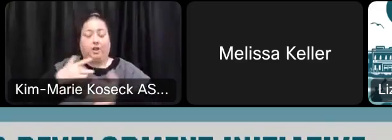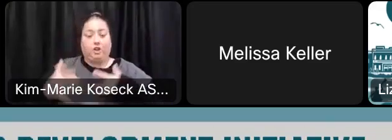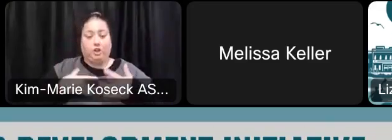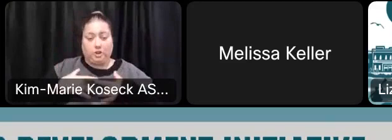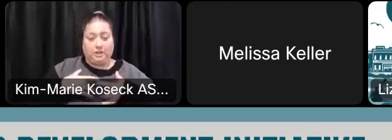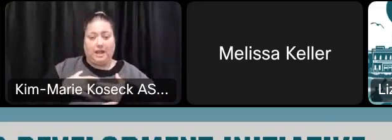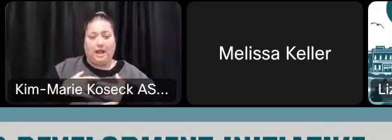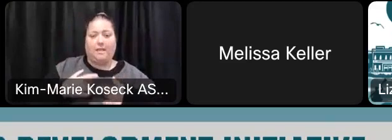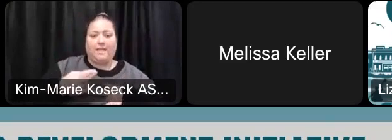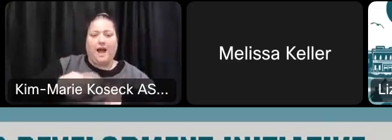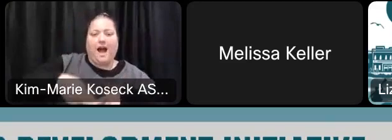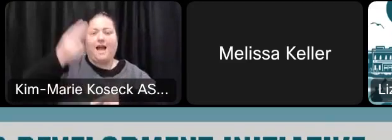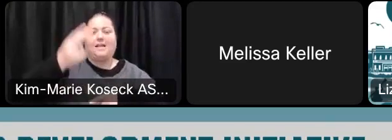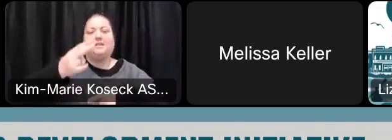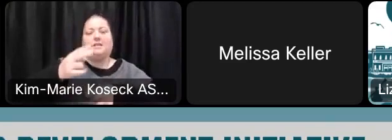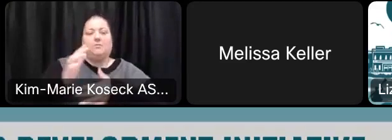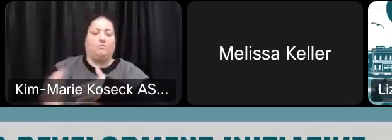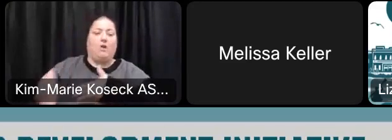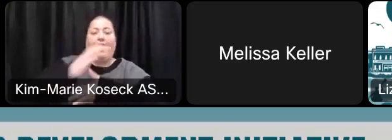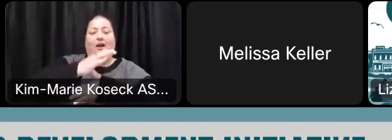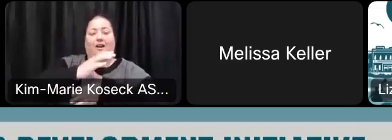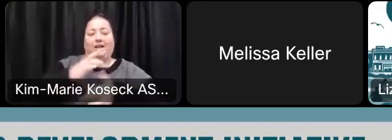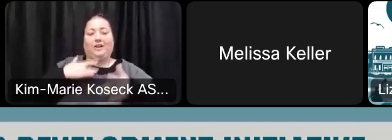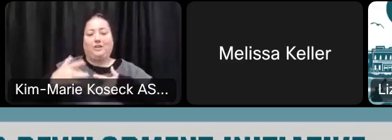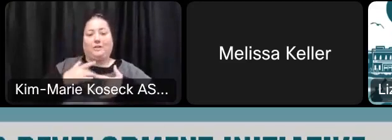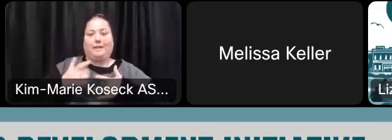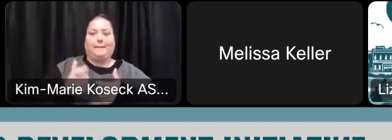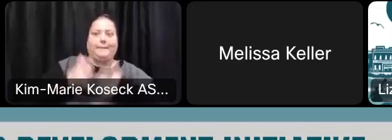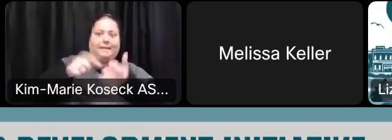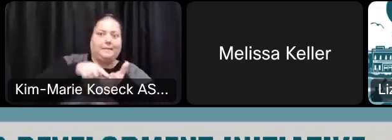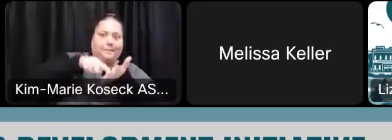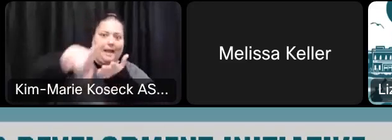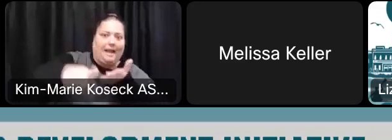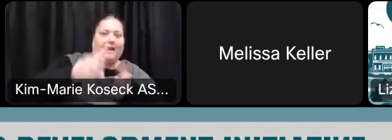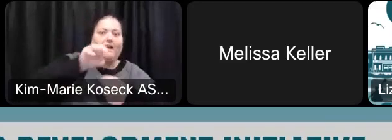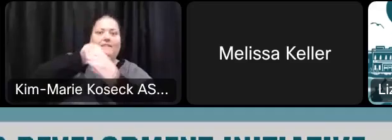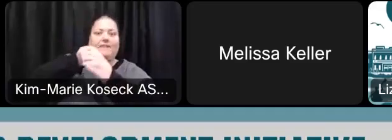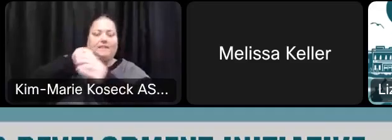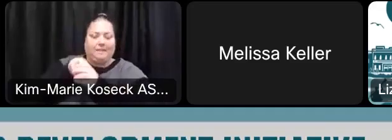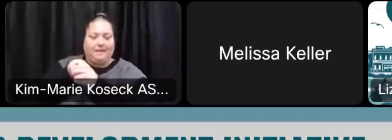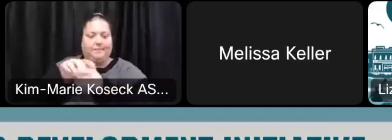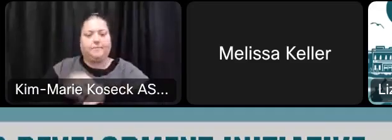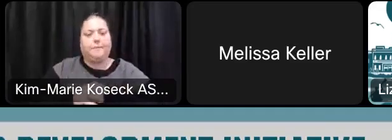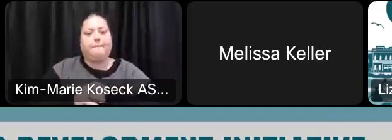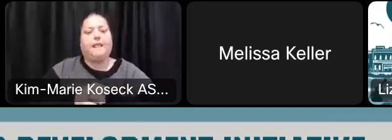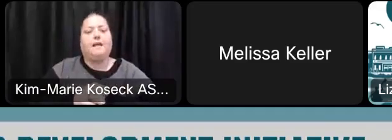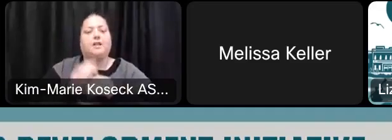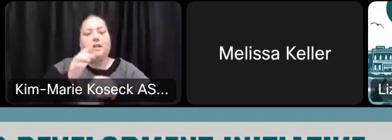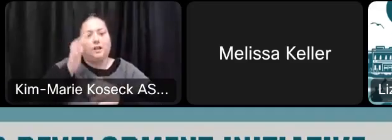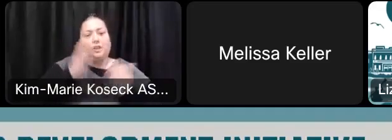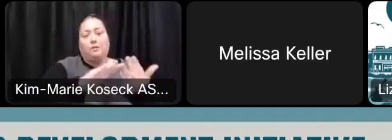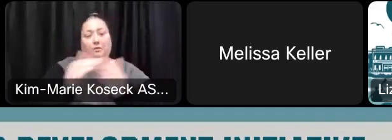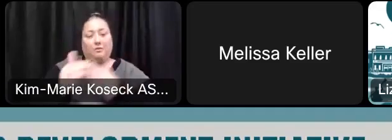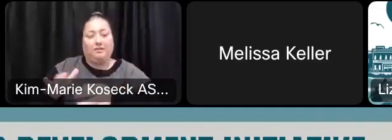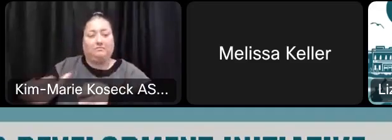the highest priority projects that had the biggest return on investment. These communities stretch all along